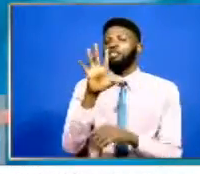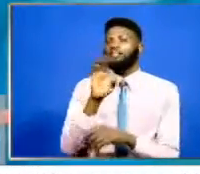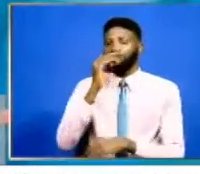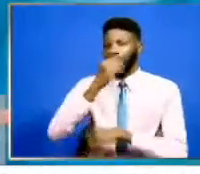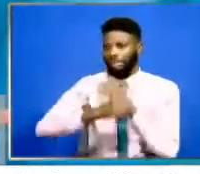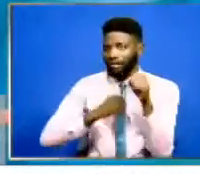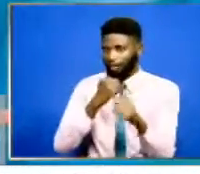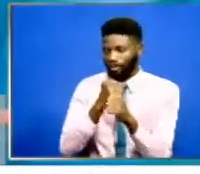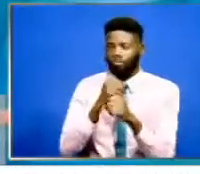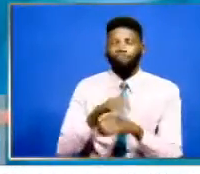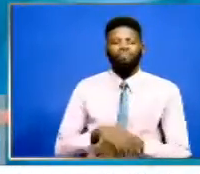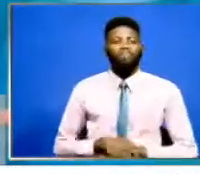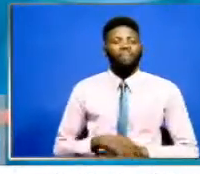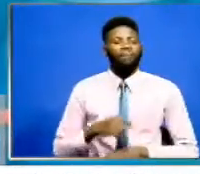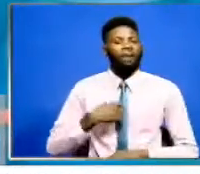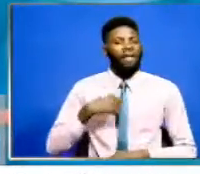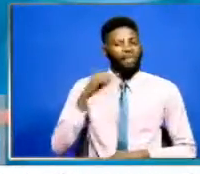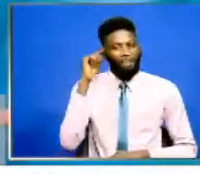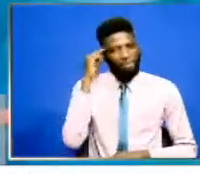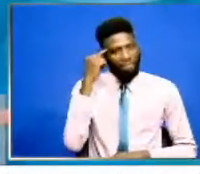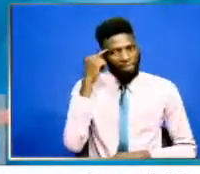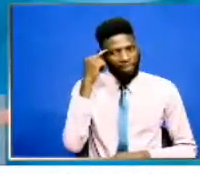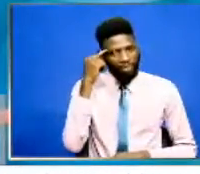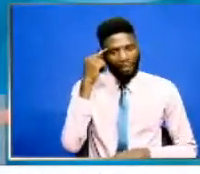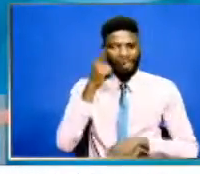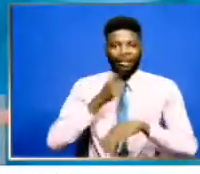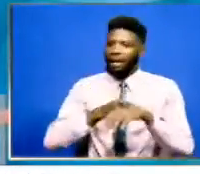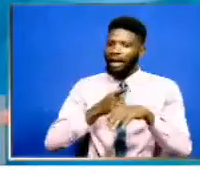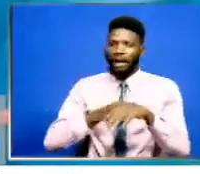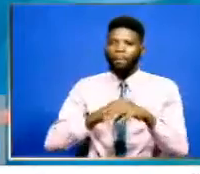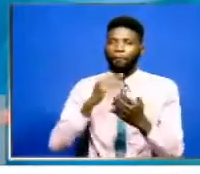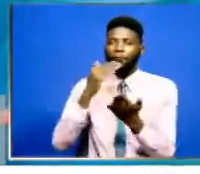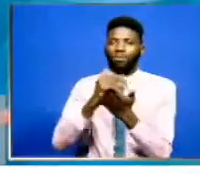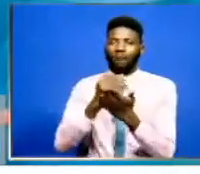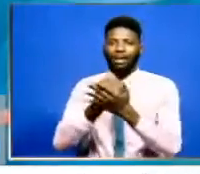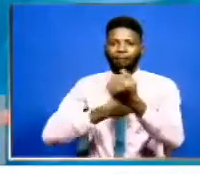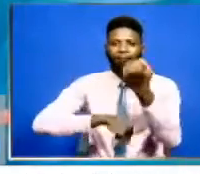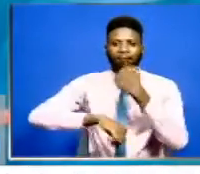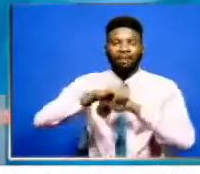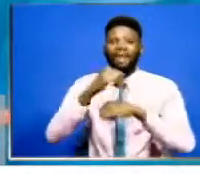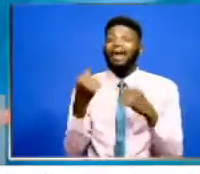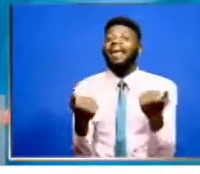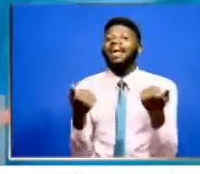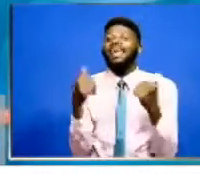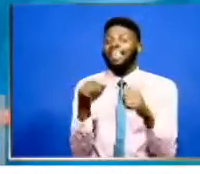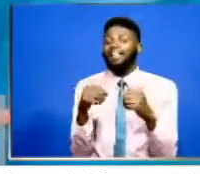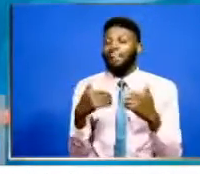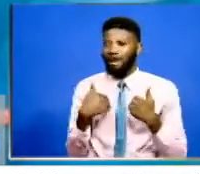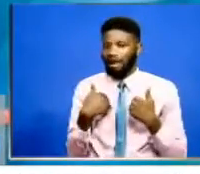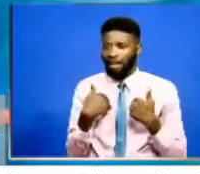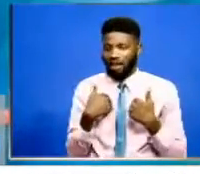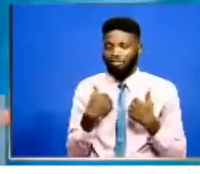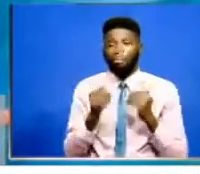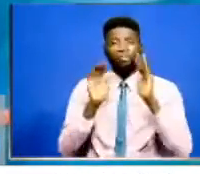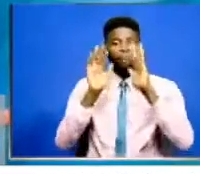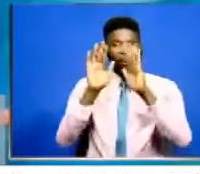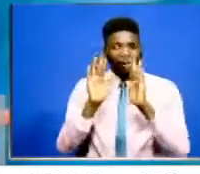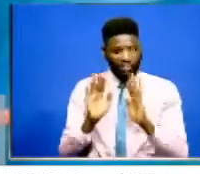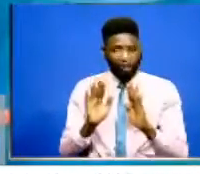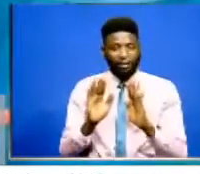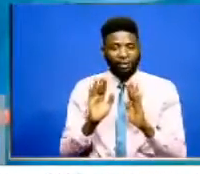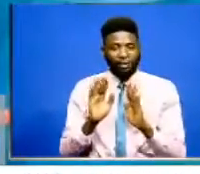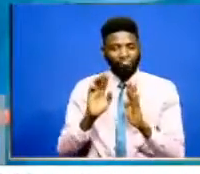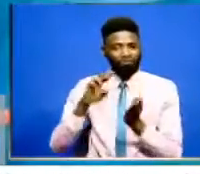in every initiative that you undertake, you want to step back, you want to look